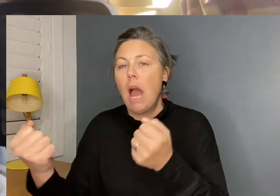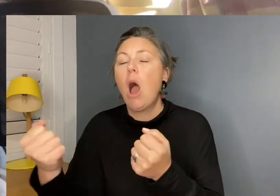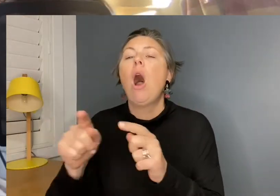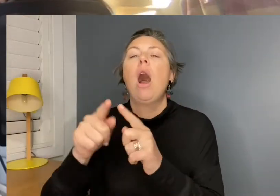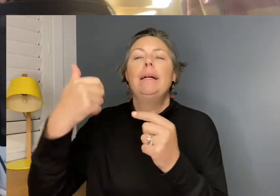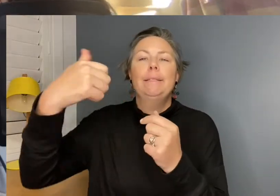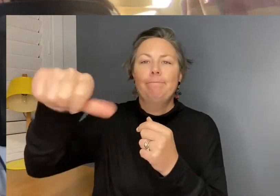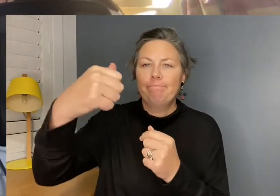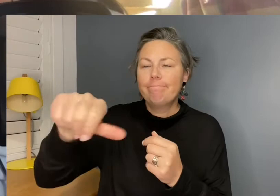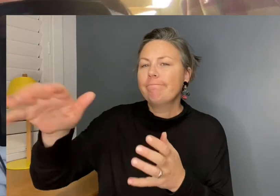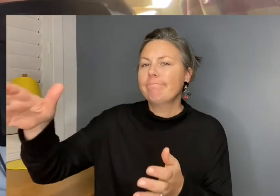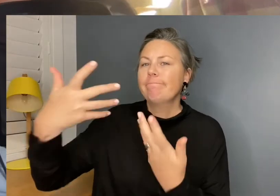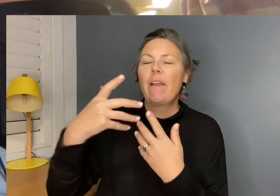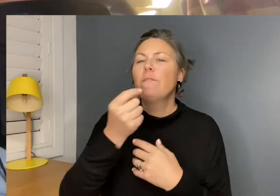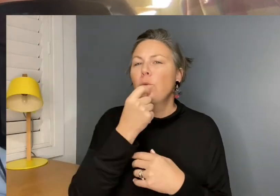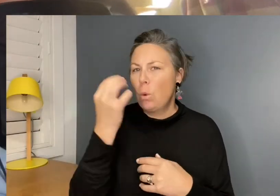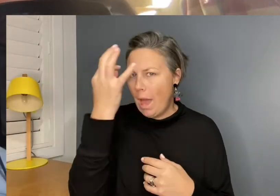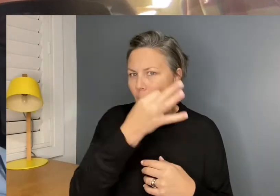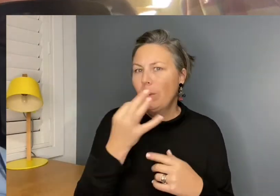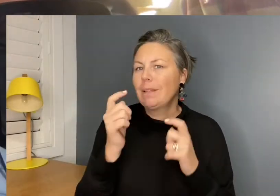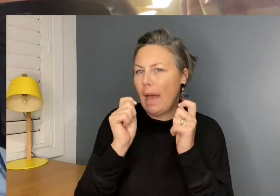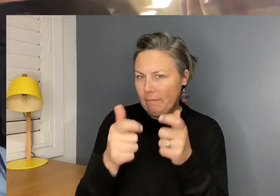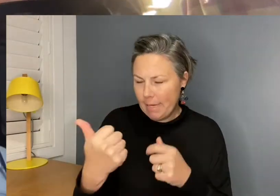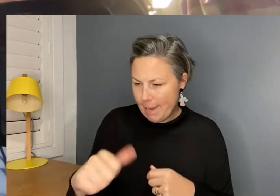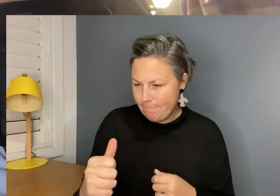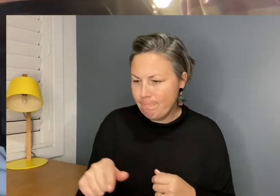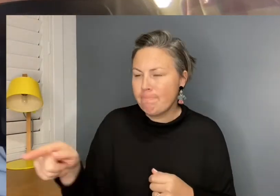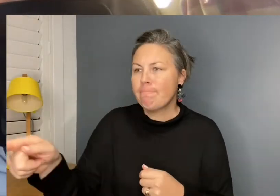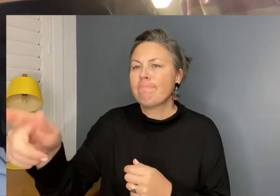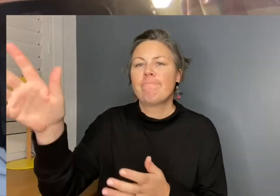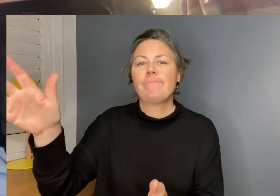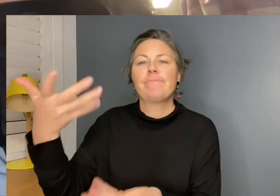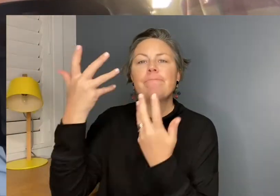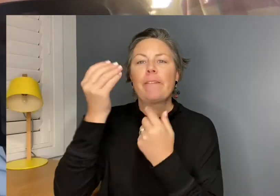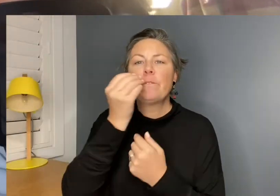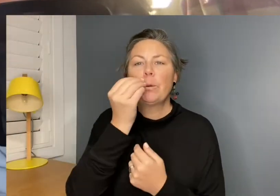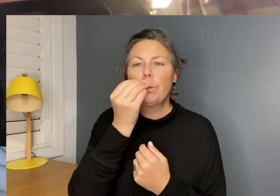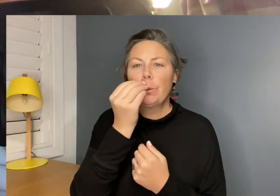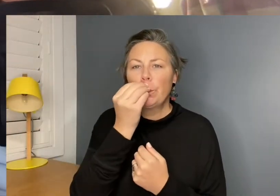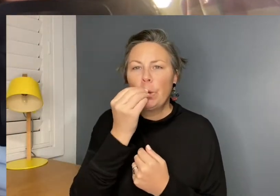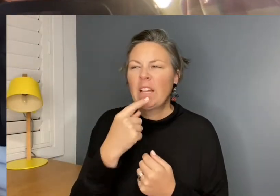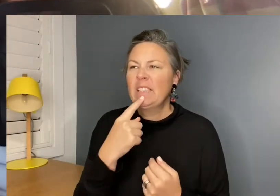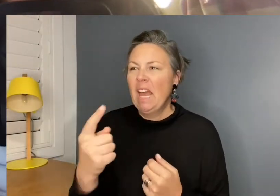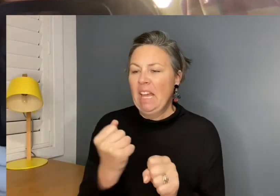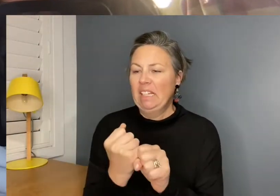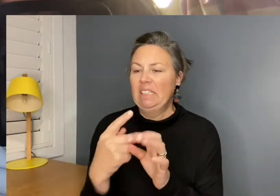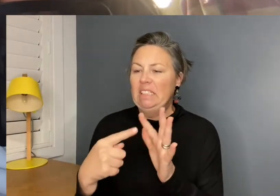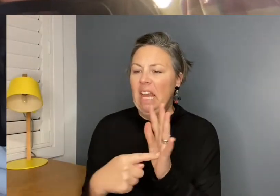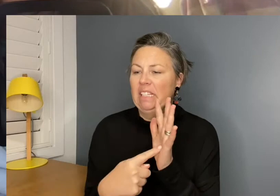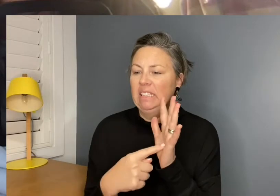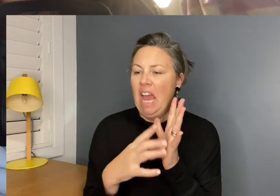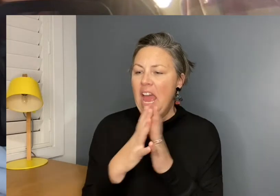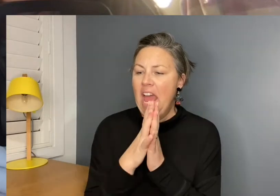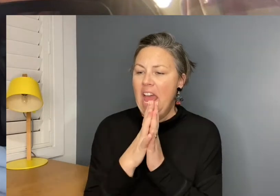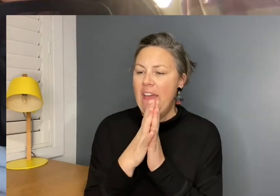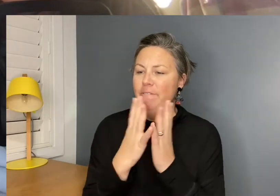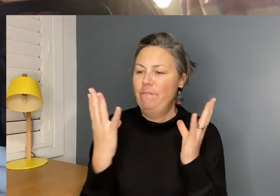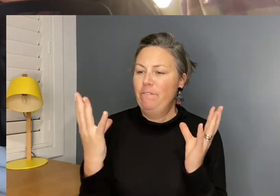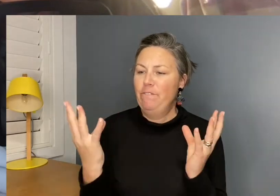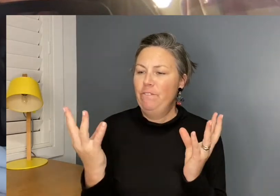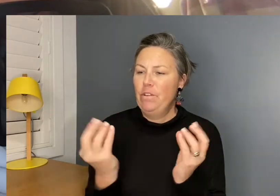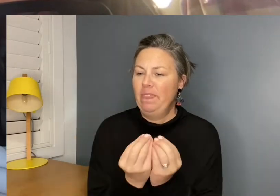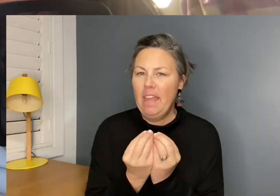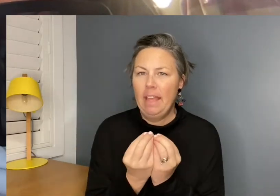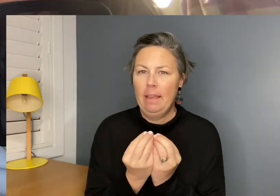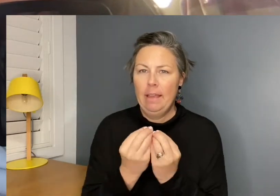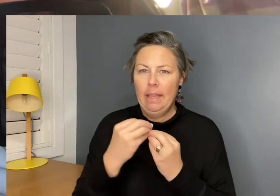was born, and get some food. Actually, it was a couple of hours after, and get us some